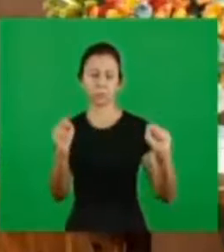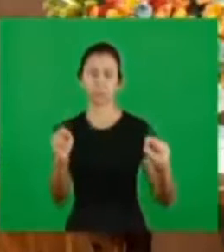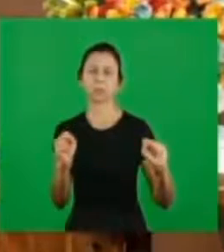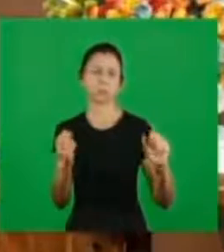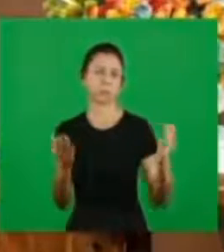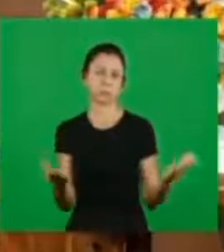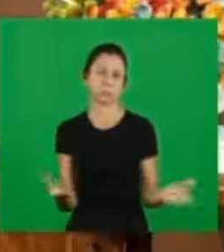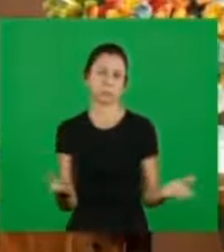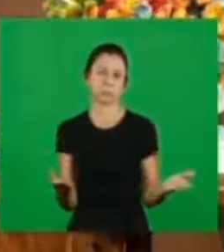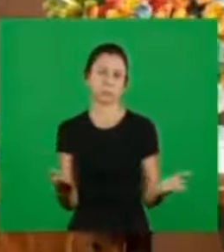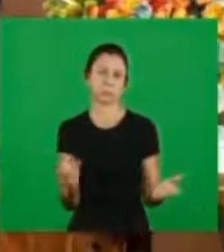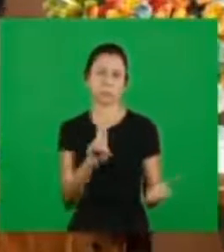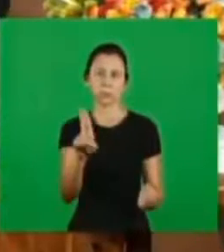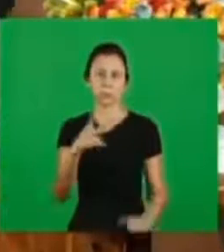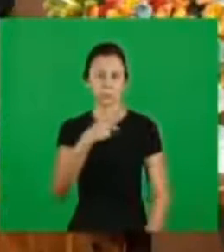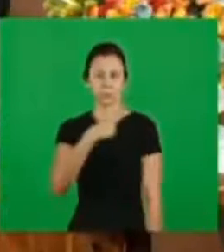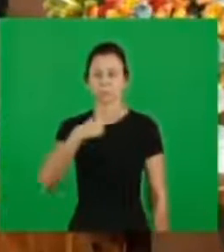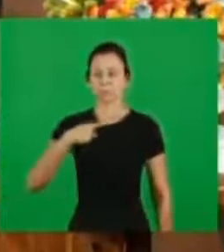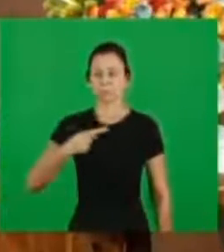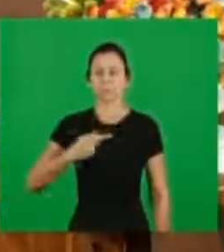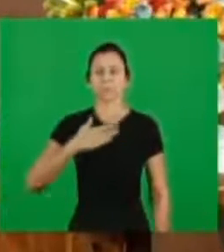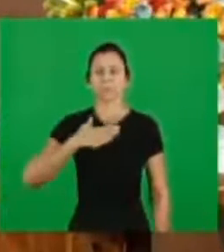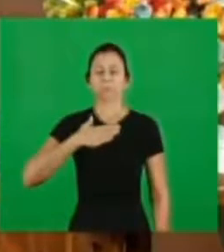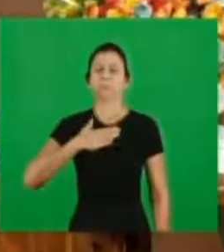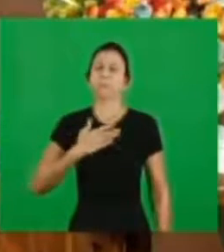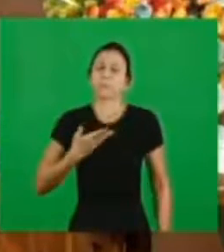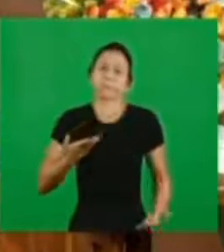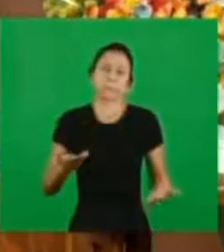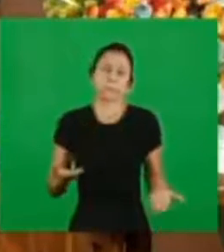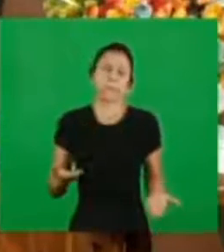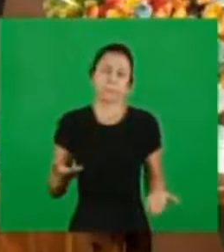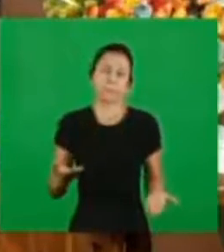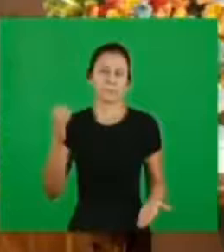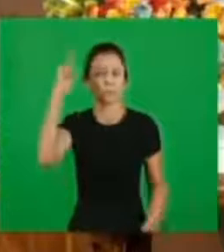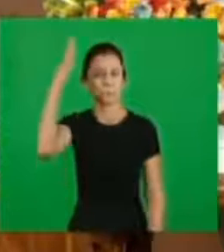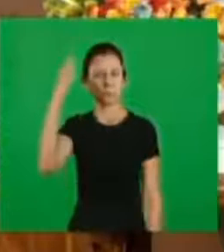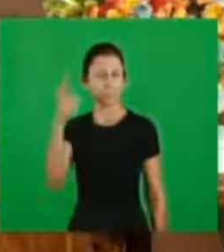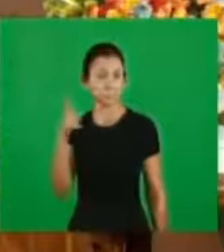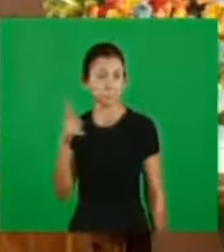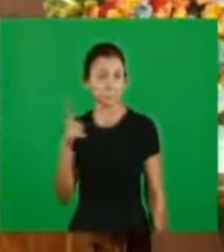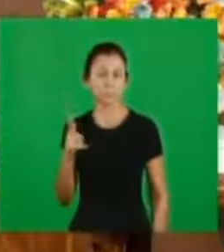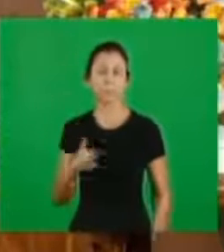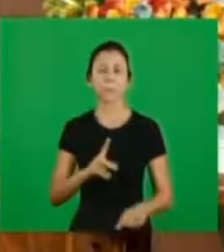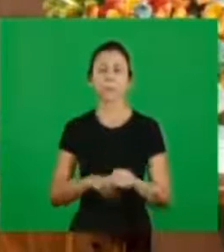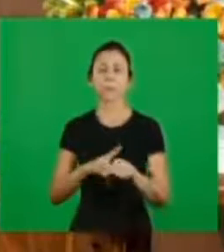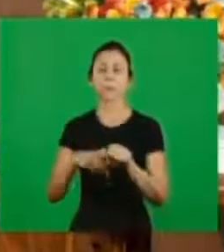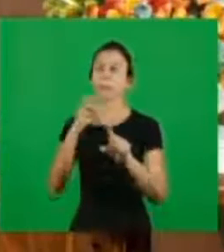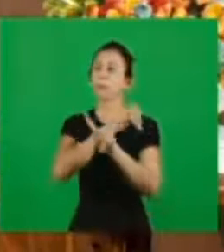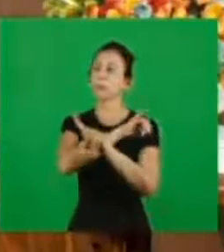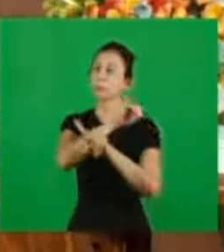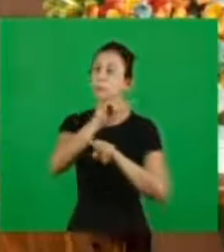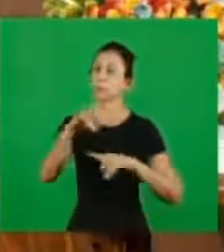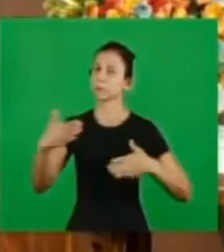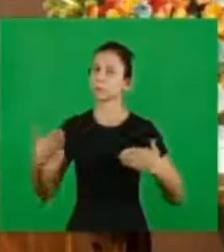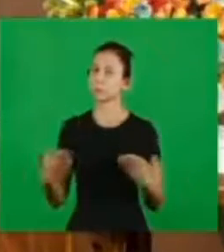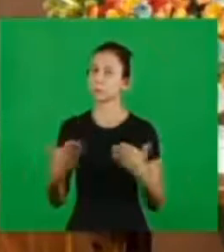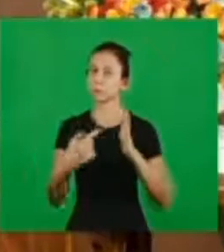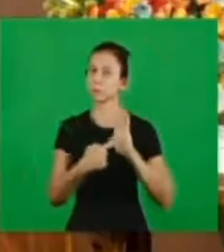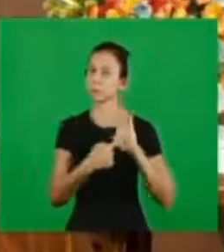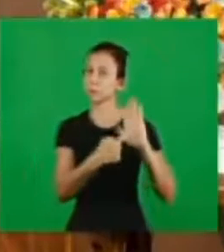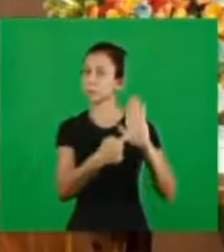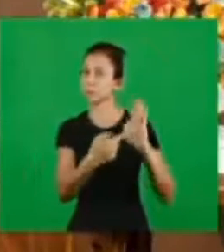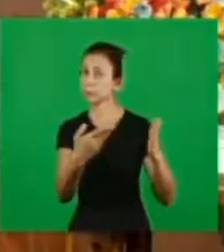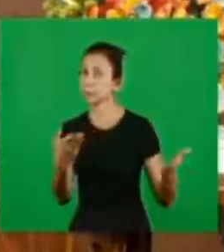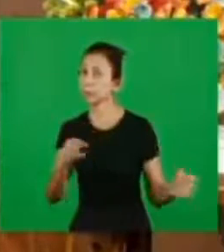can have it. There's nothing wrong with that. But here, the prophetic moment is exactly this. And we're bringing to the